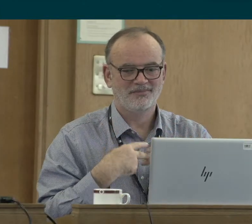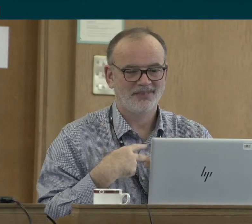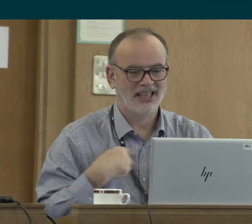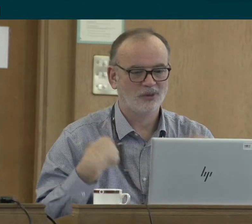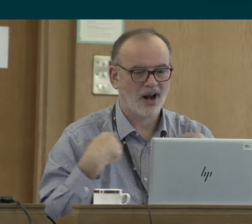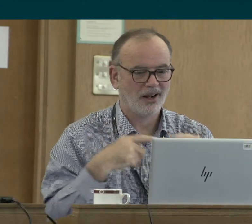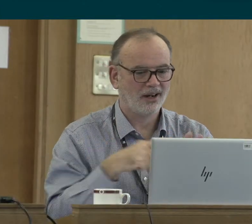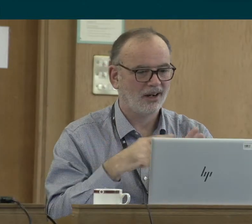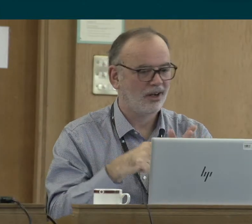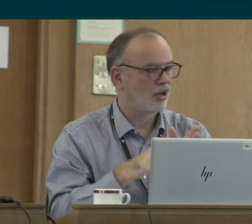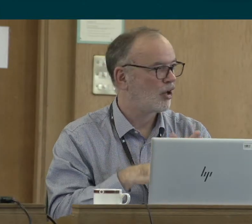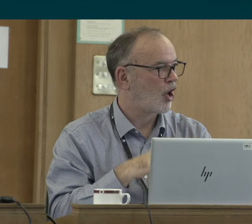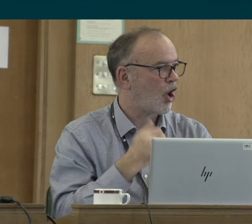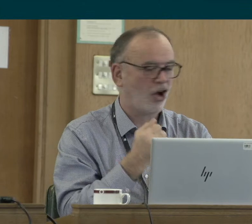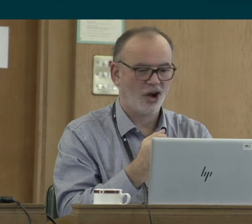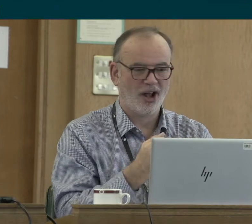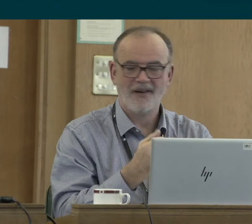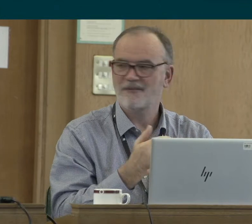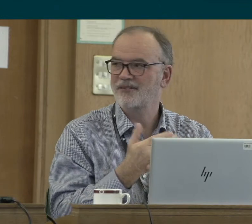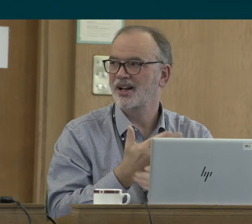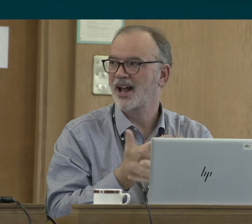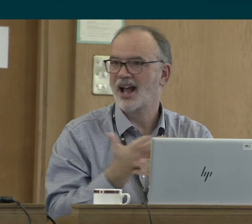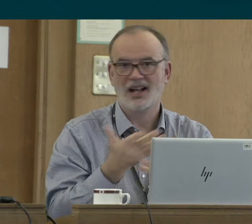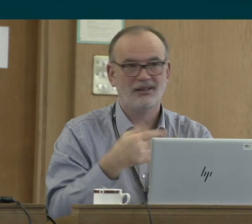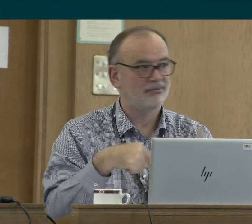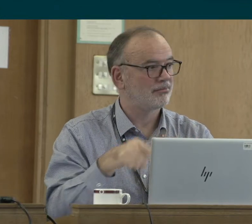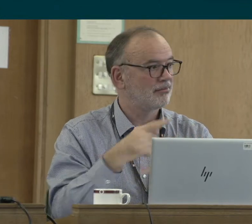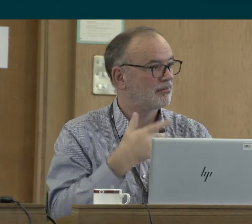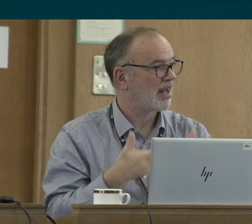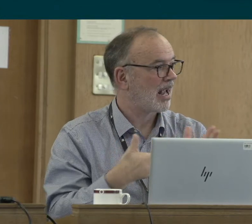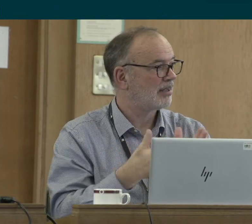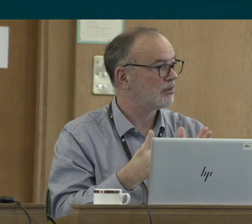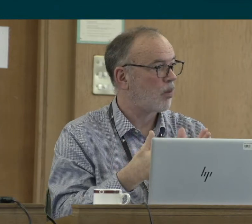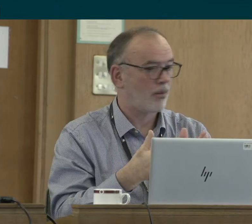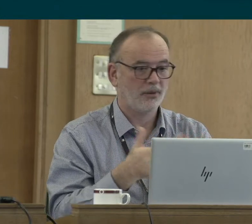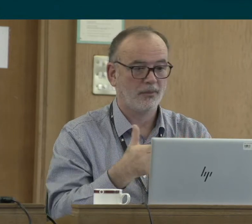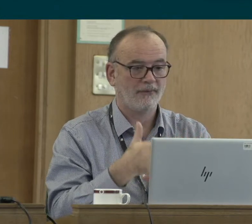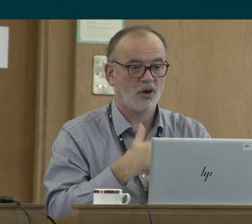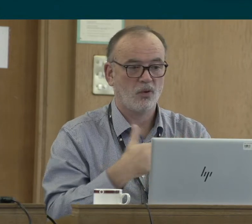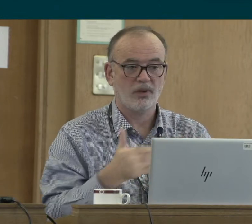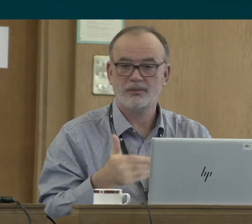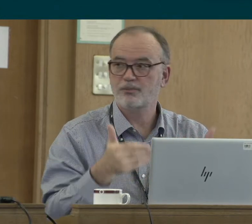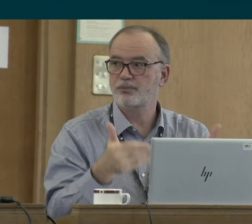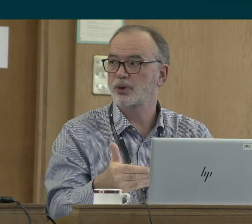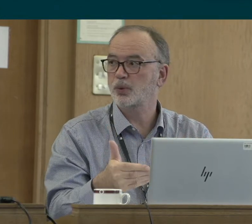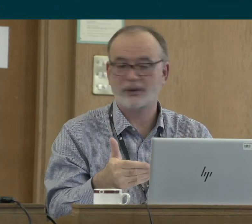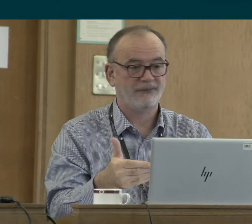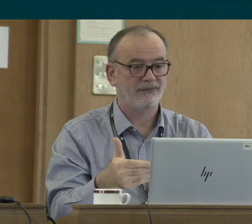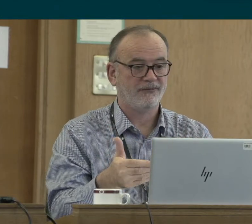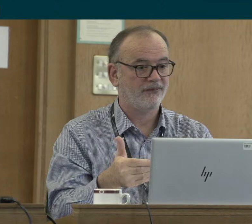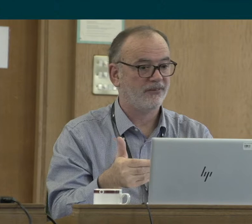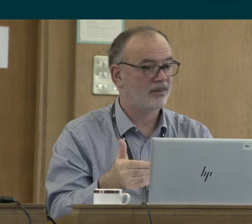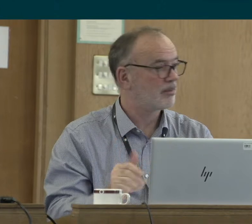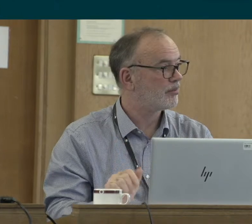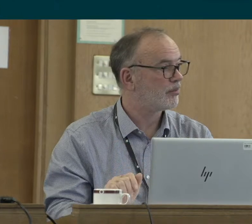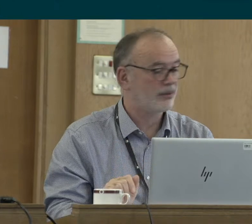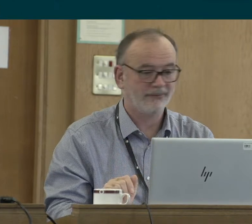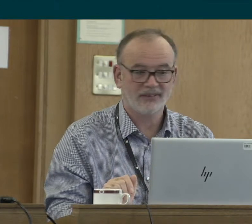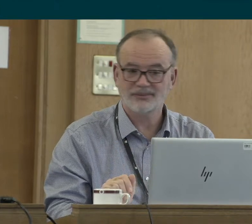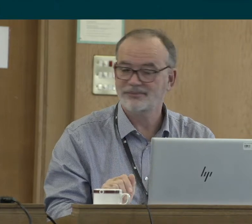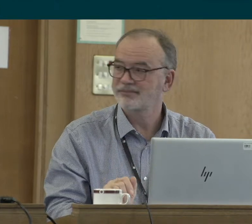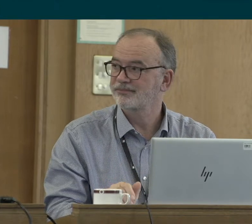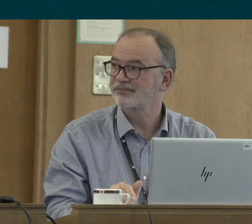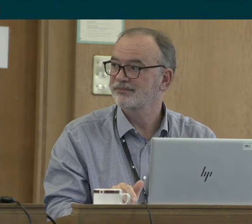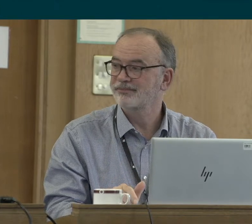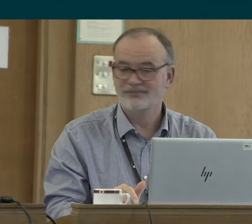Right, well, thank you. Thank you, Councillor Young, for that clarification. Any other members would